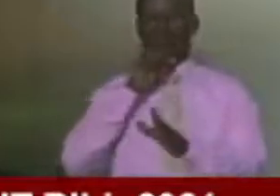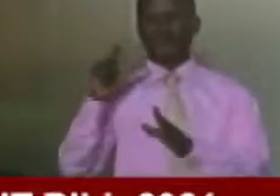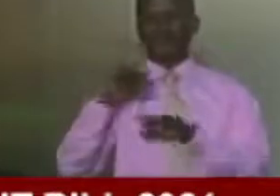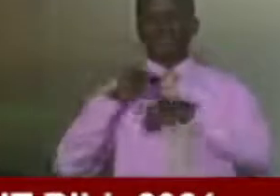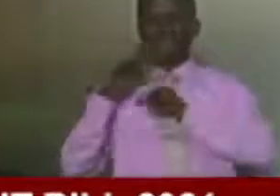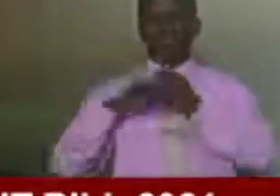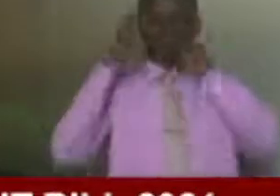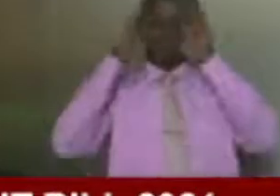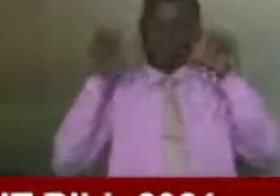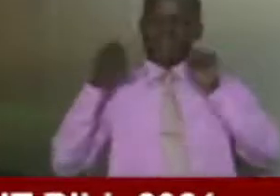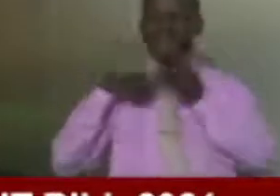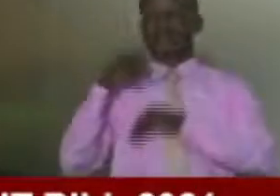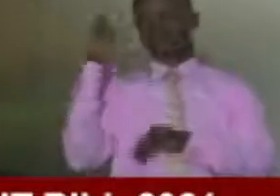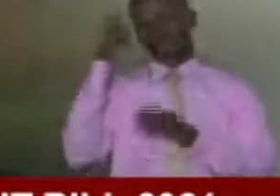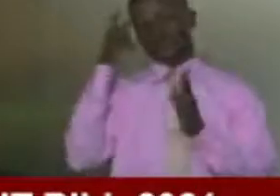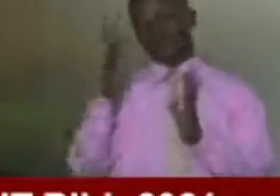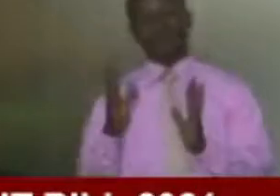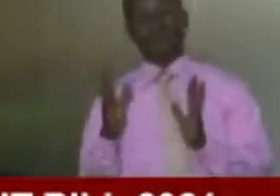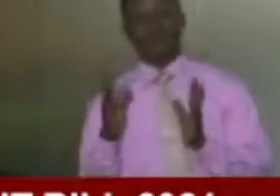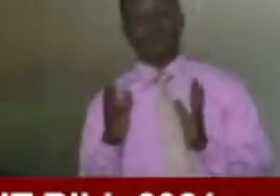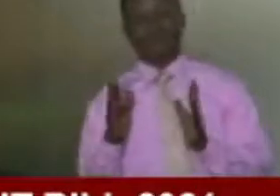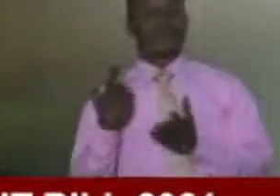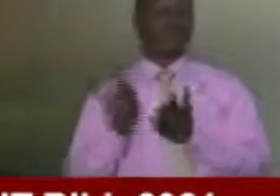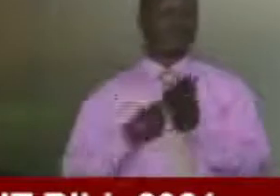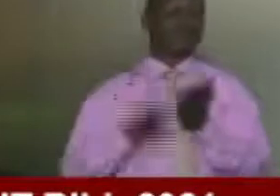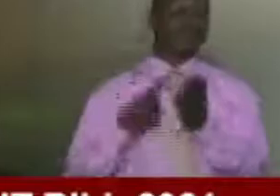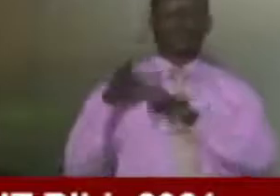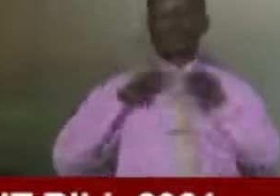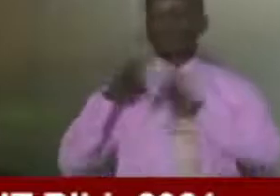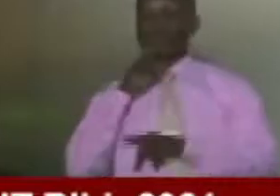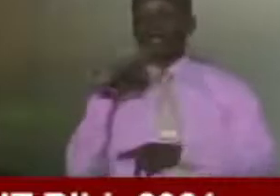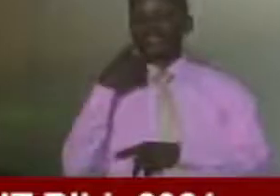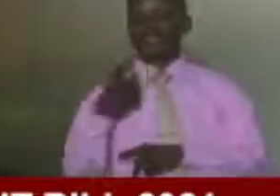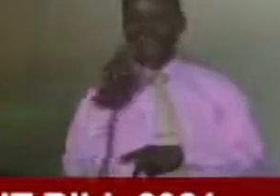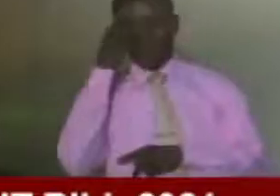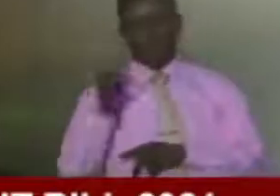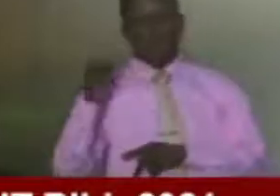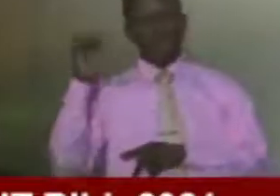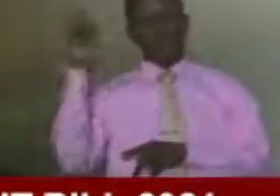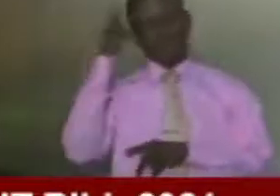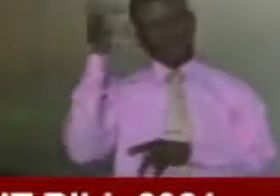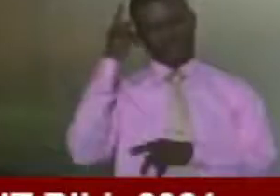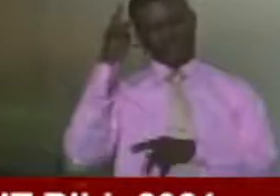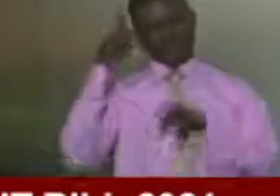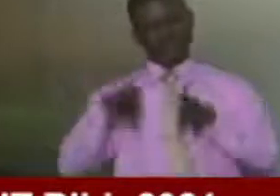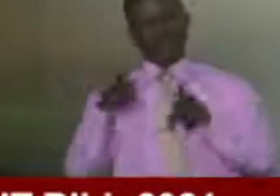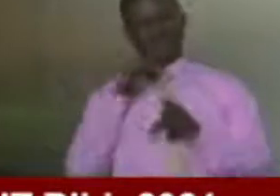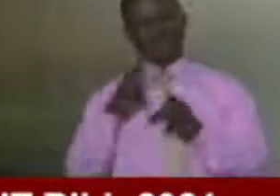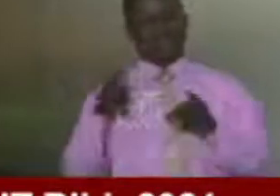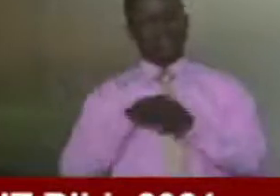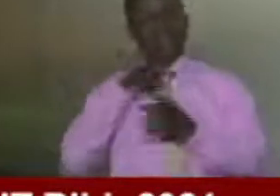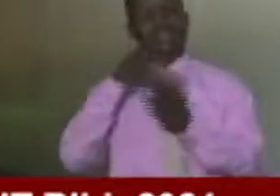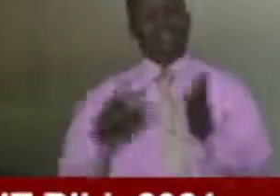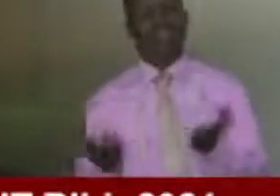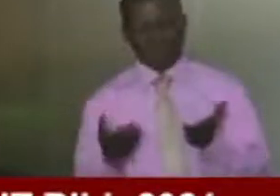president remain politicians. You know, because sometimes people are saying that, why politicians are anti-people? Why? It's the same politicians that put